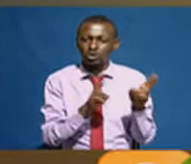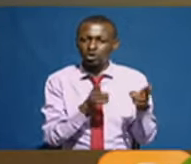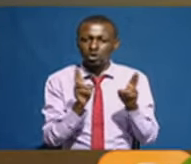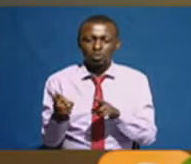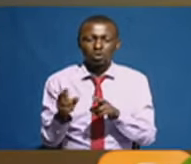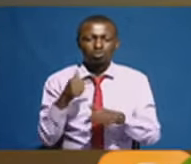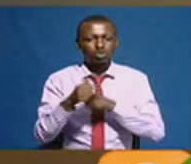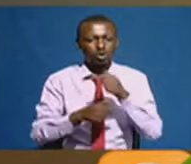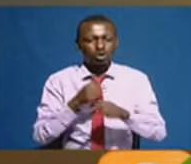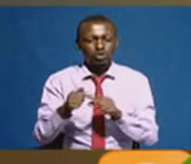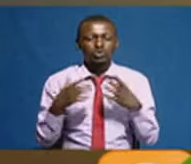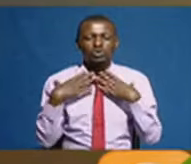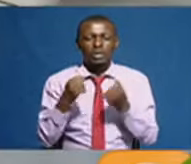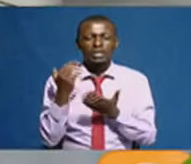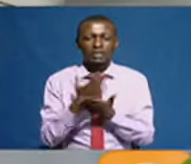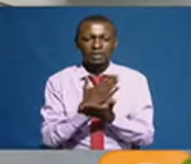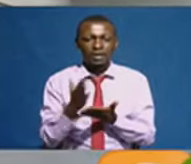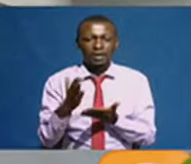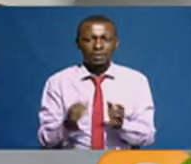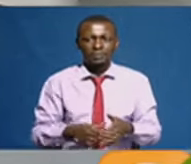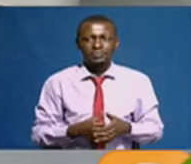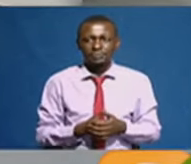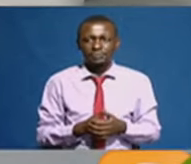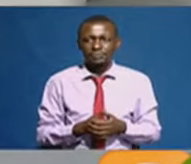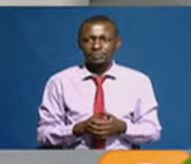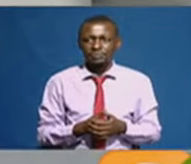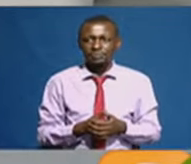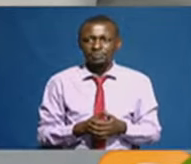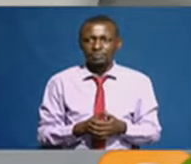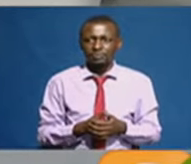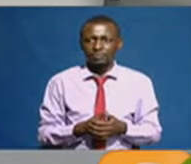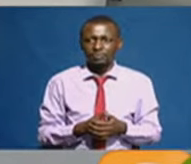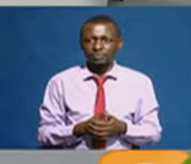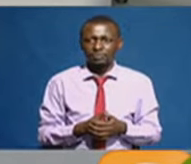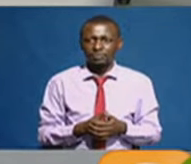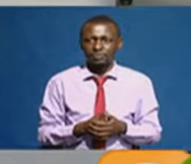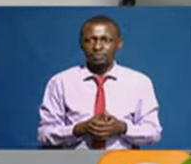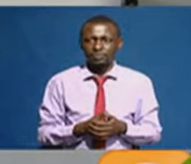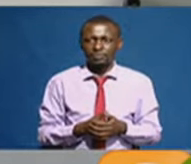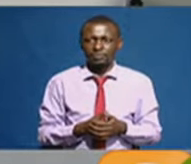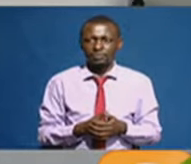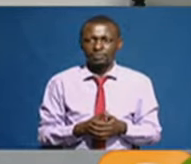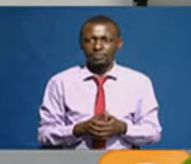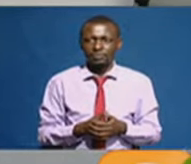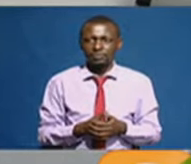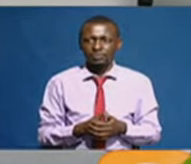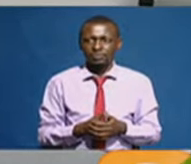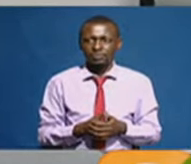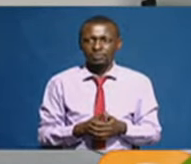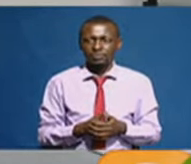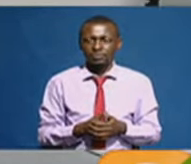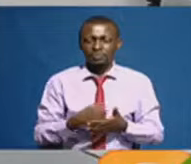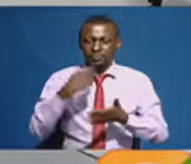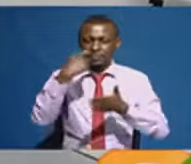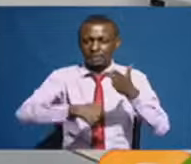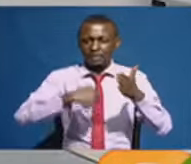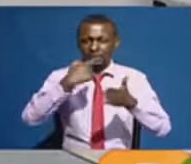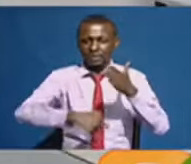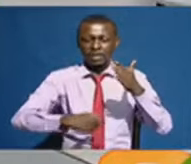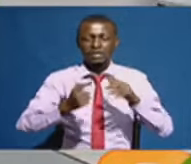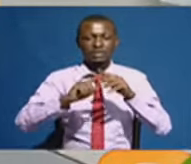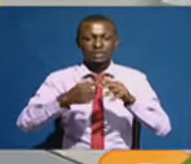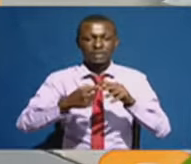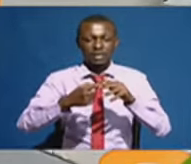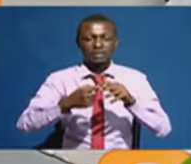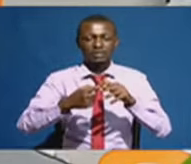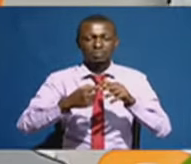sector. Yeah, all this while, by the way, you know, deductions for SHIF will begin in July.